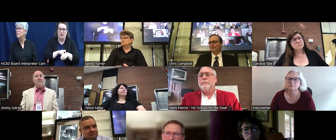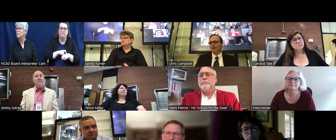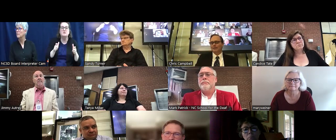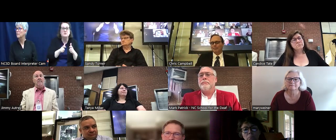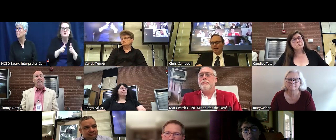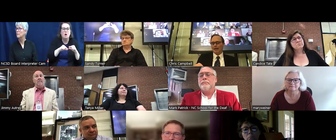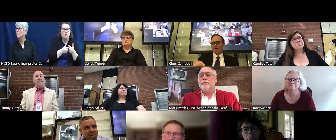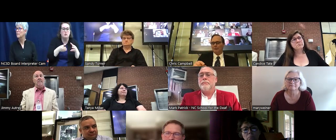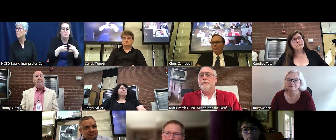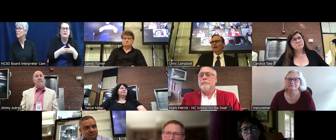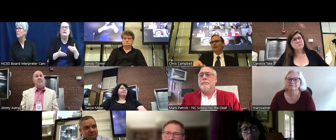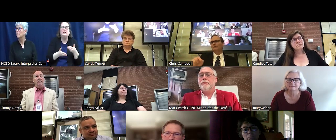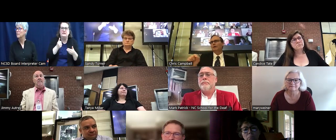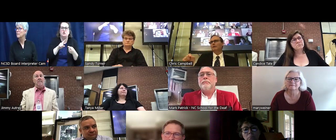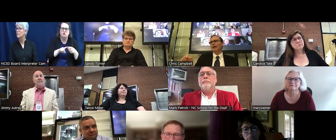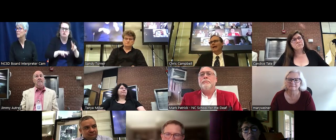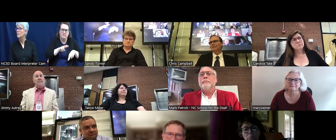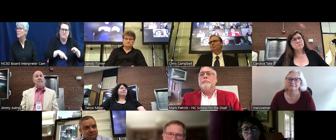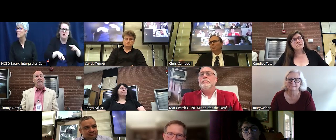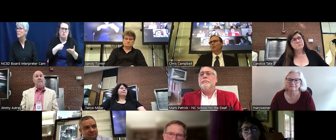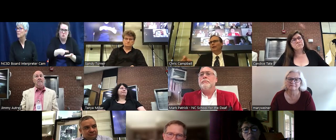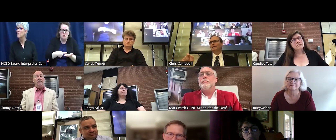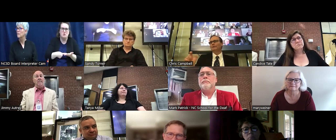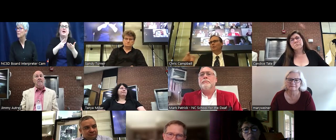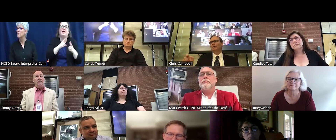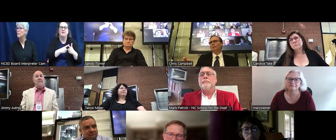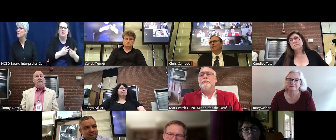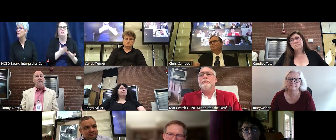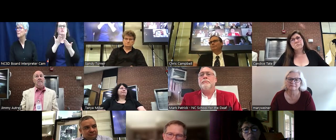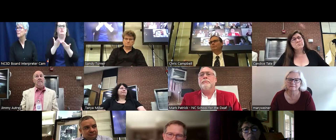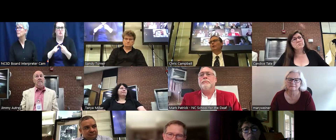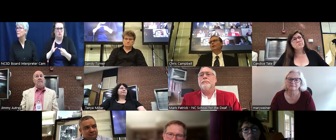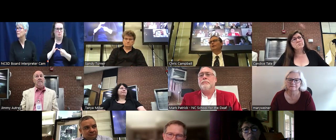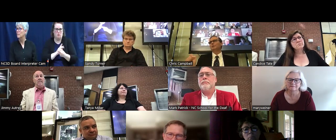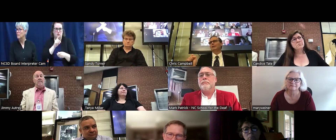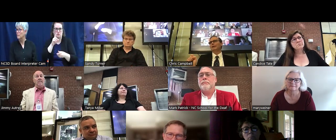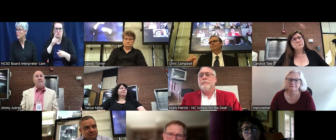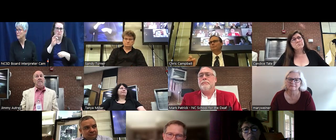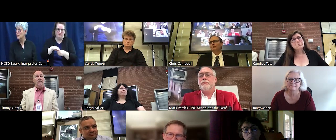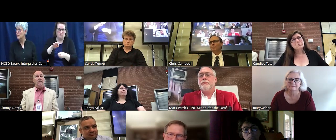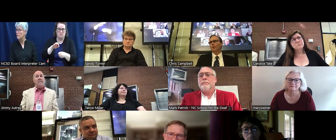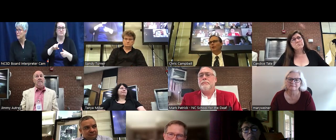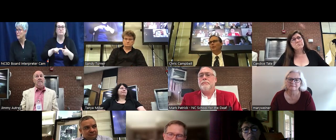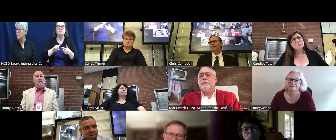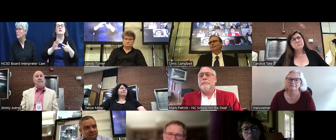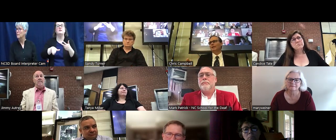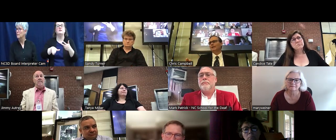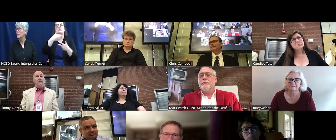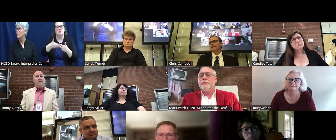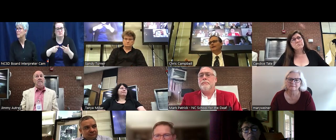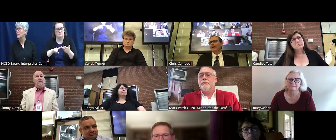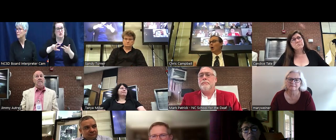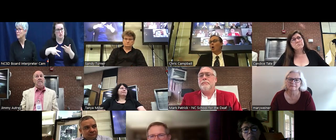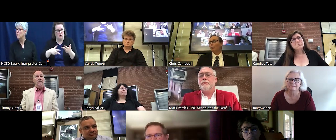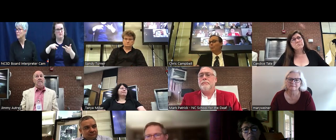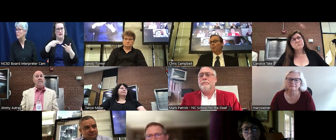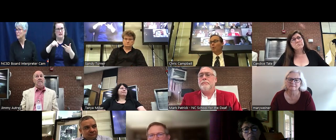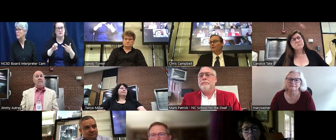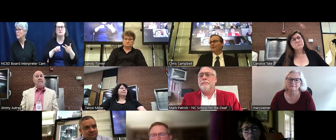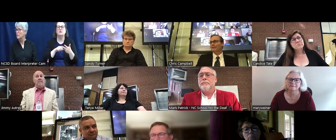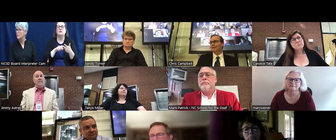things. And then the last point is going to be real interesting for you is that, and